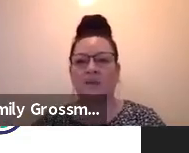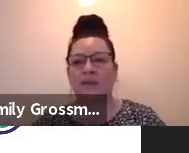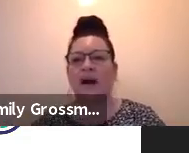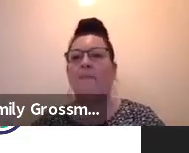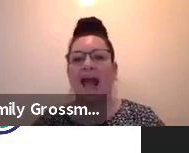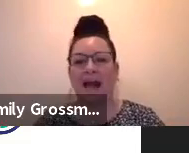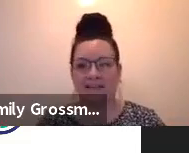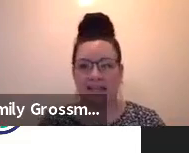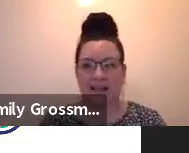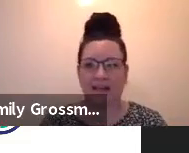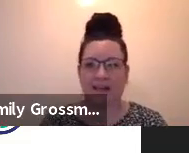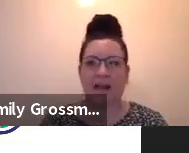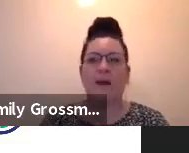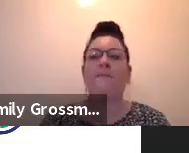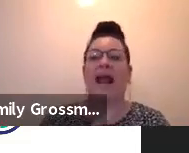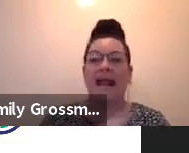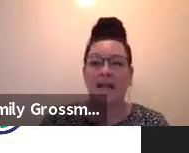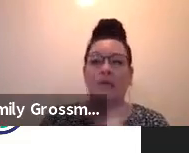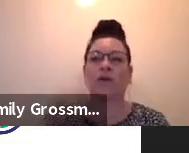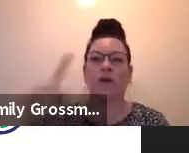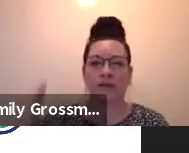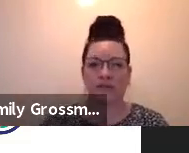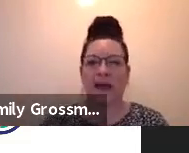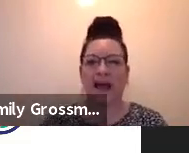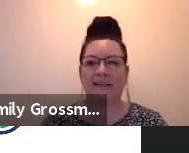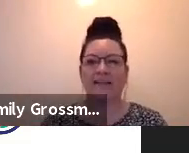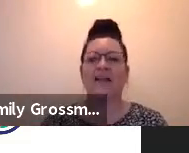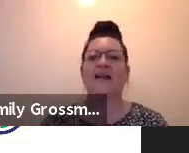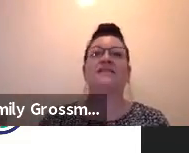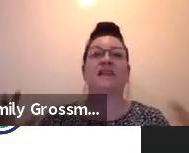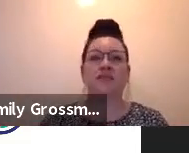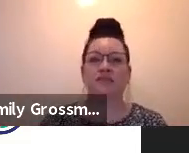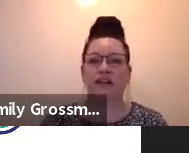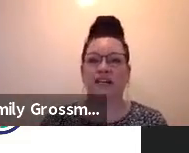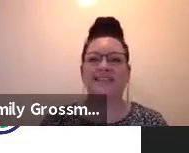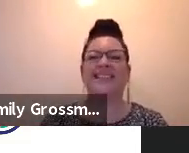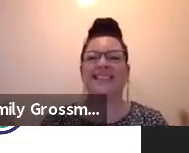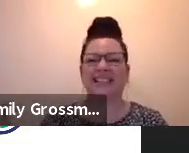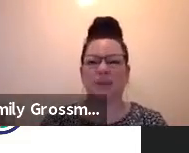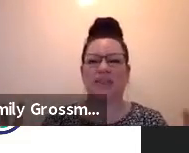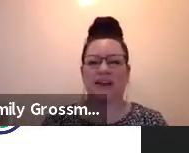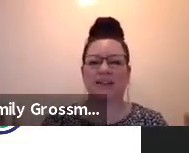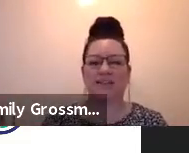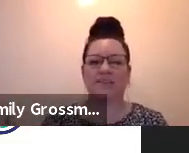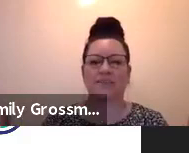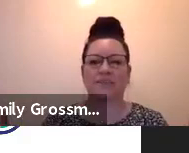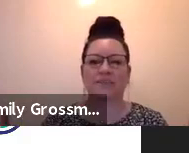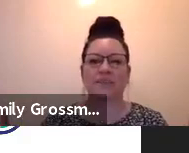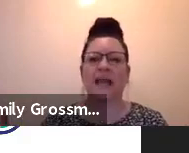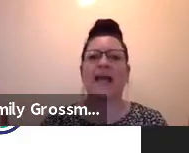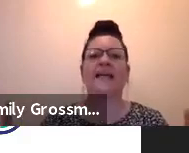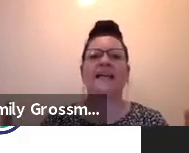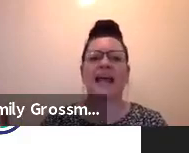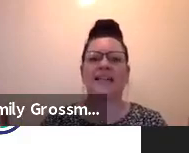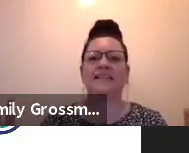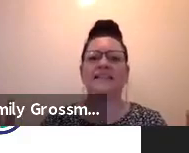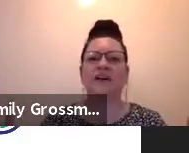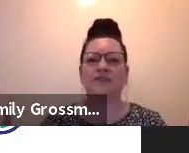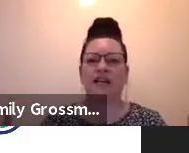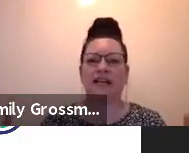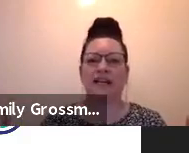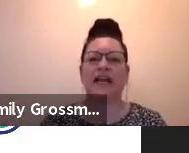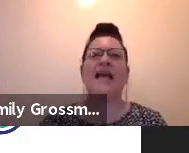on and on without passing. Pain will always pass. Suffering sticks with us. And